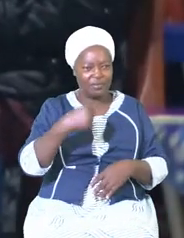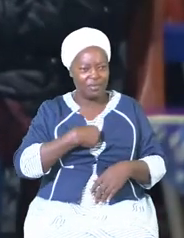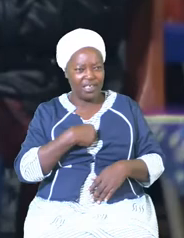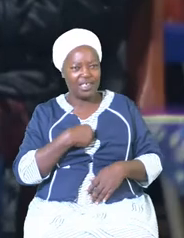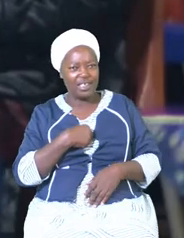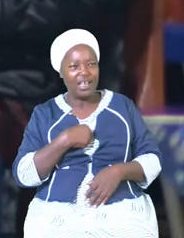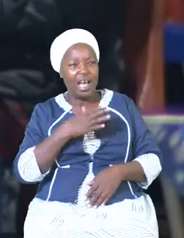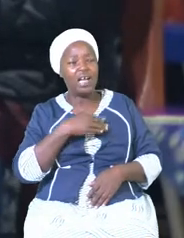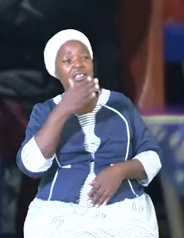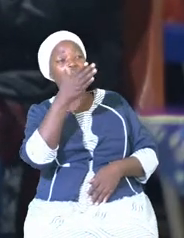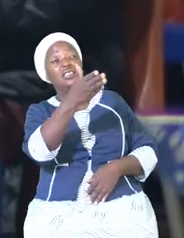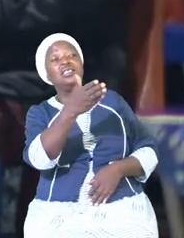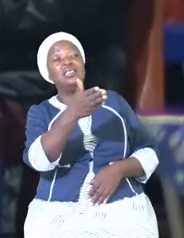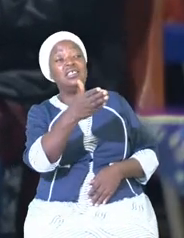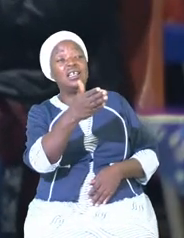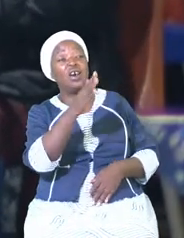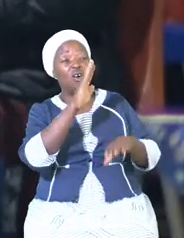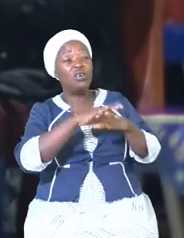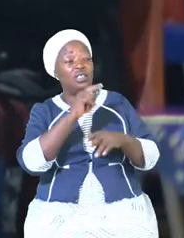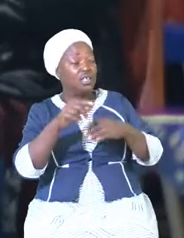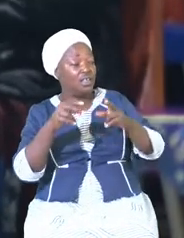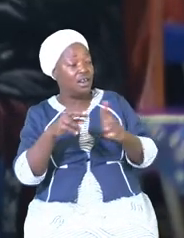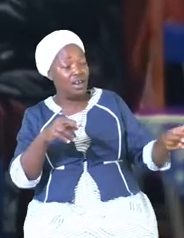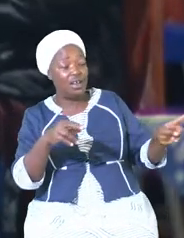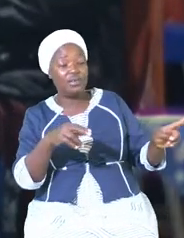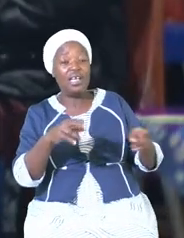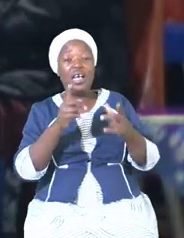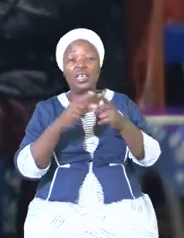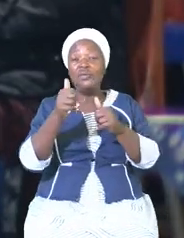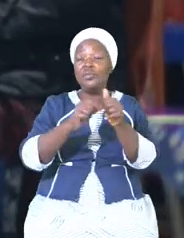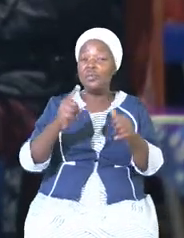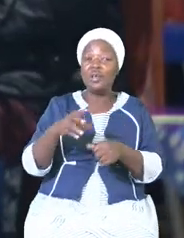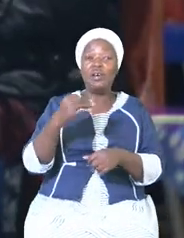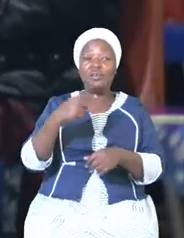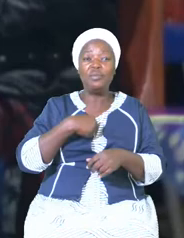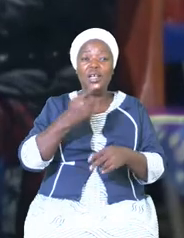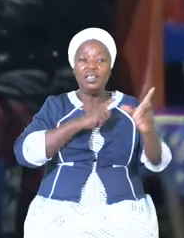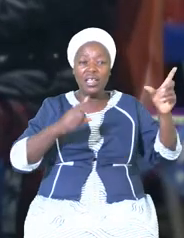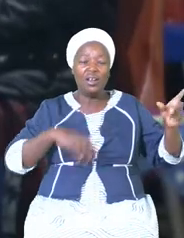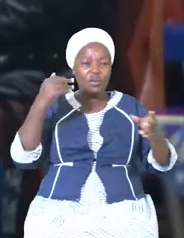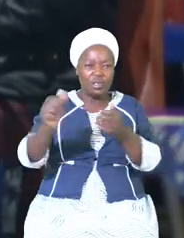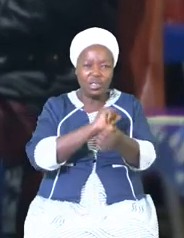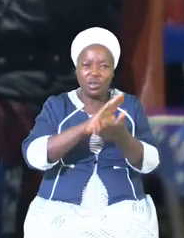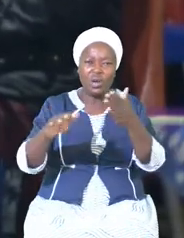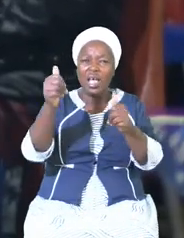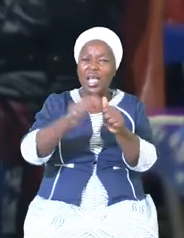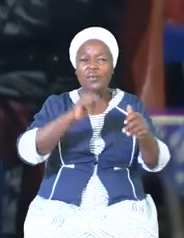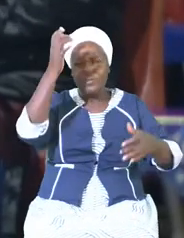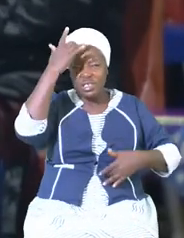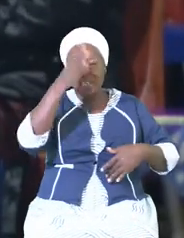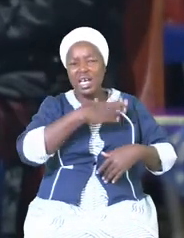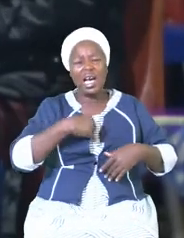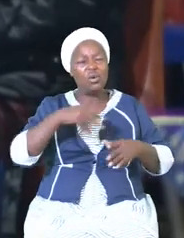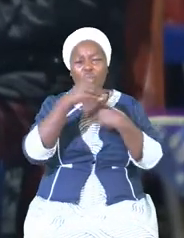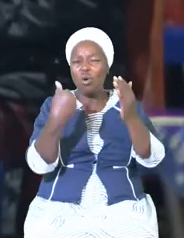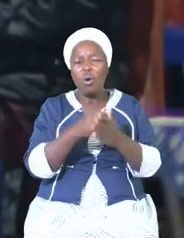over there on this good side of me. The Lord will destroy every sickness and every disease out of